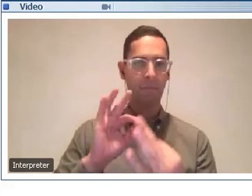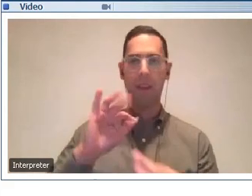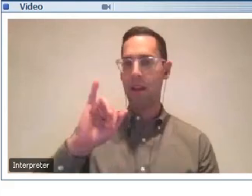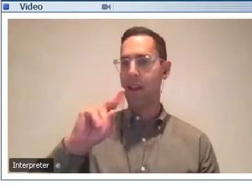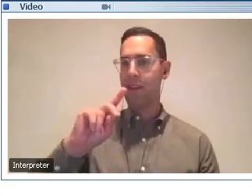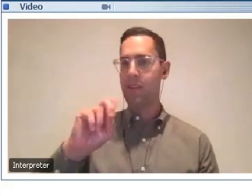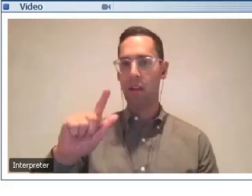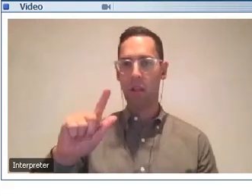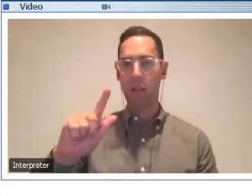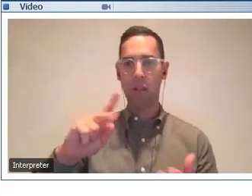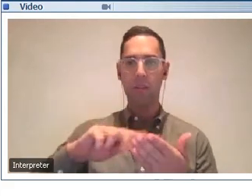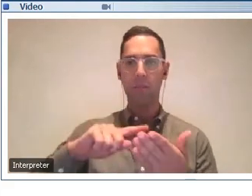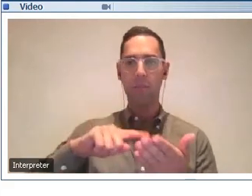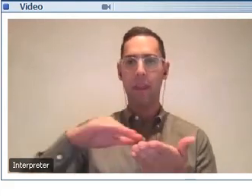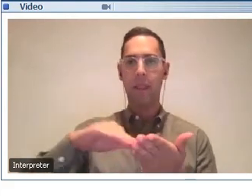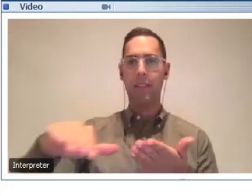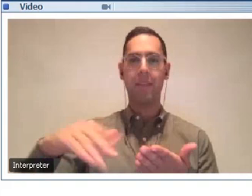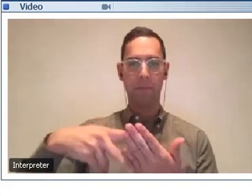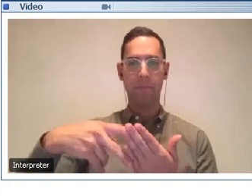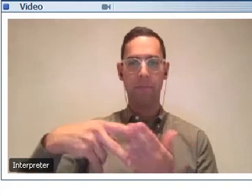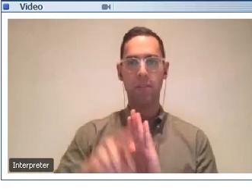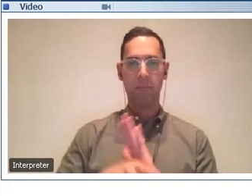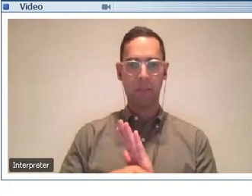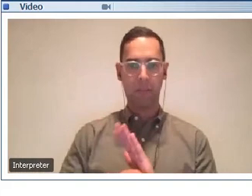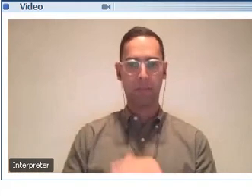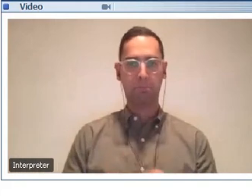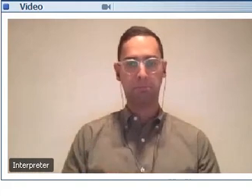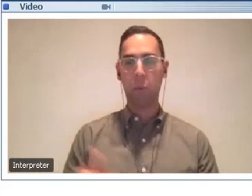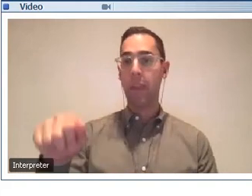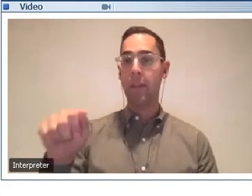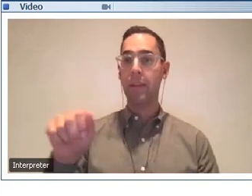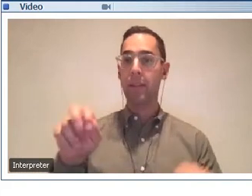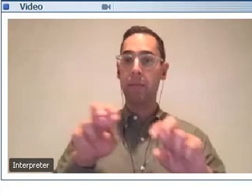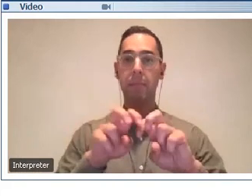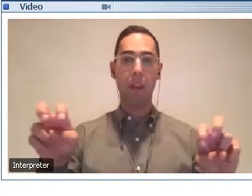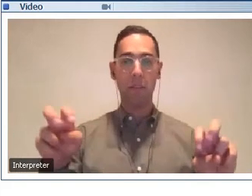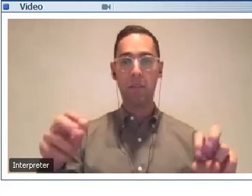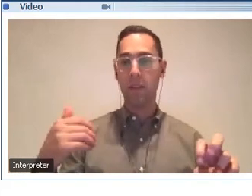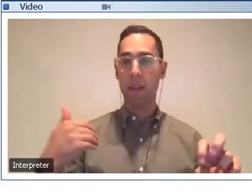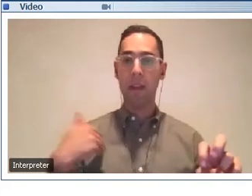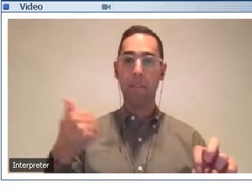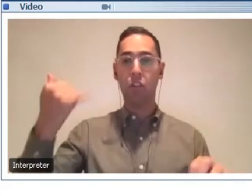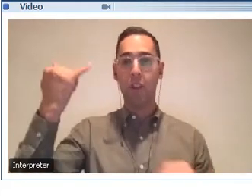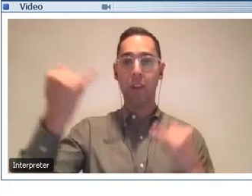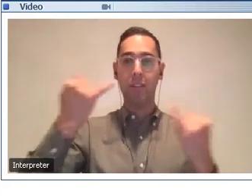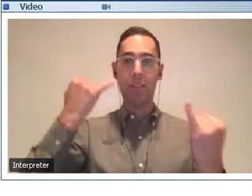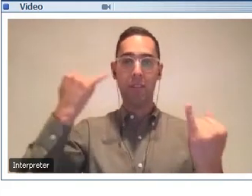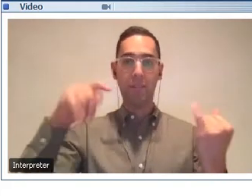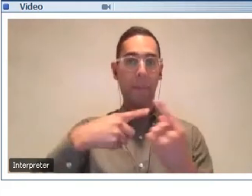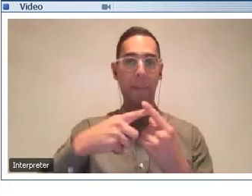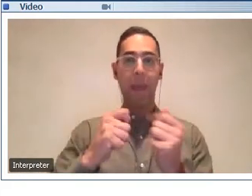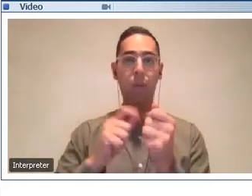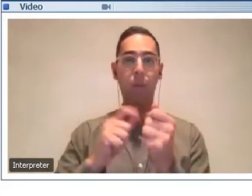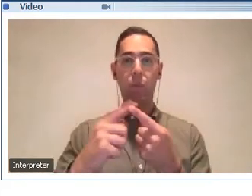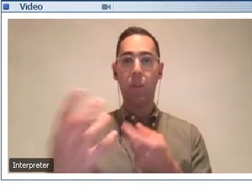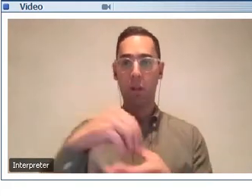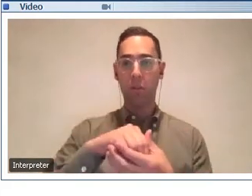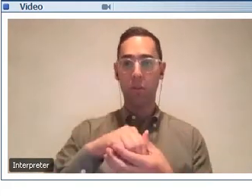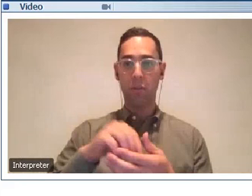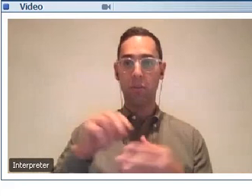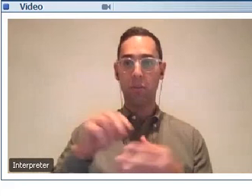any of the panelists have other ideas about how centering folks with disabilities might change the